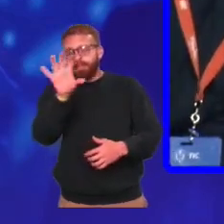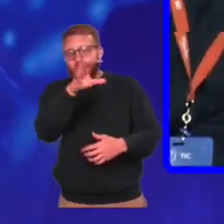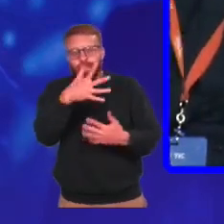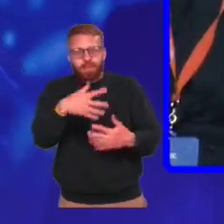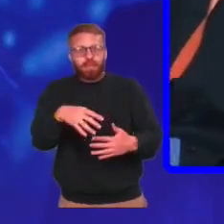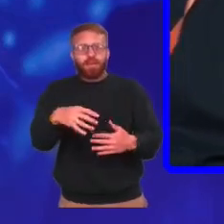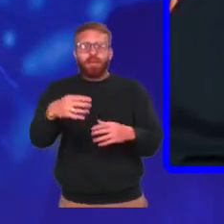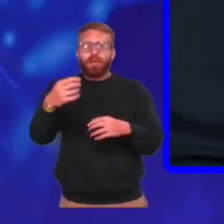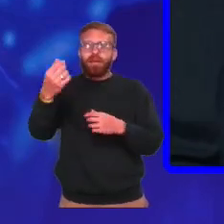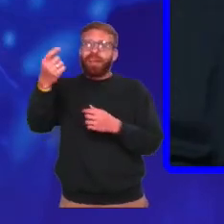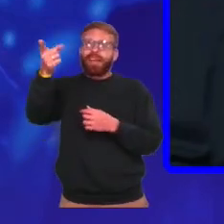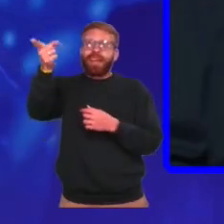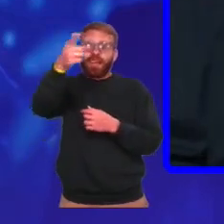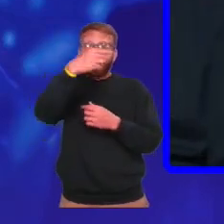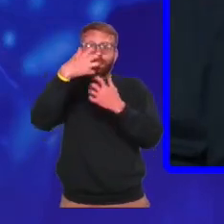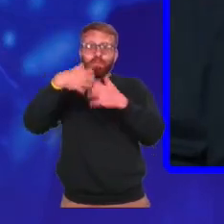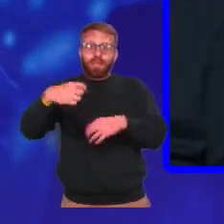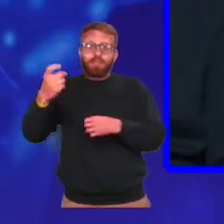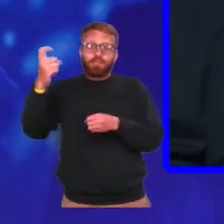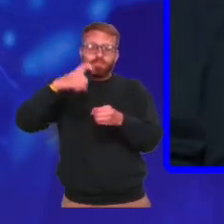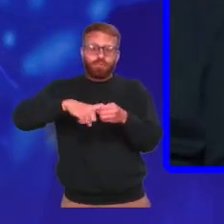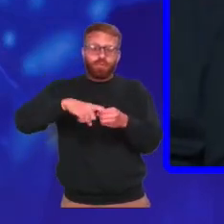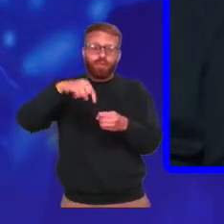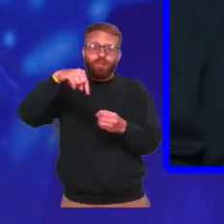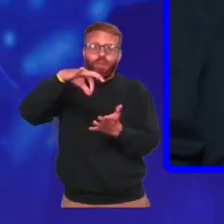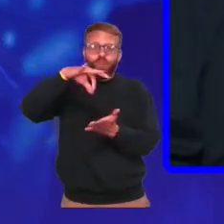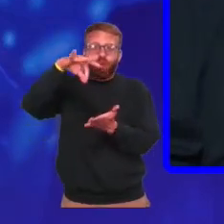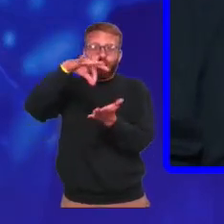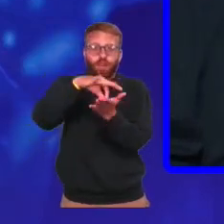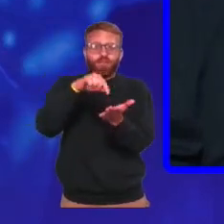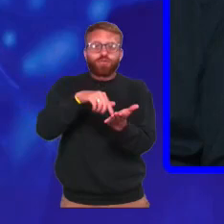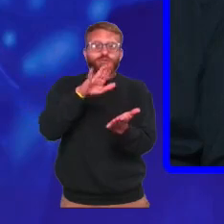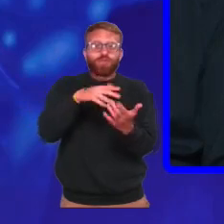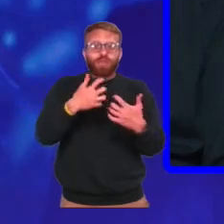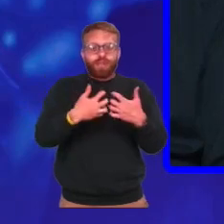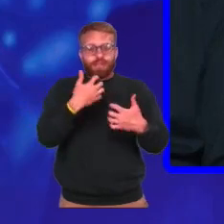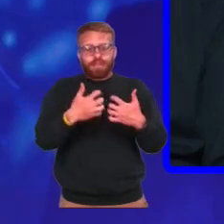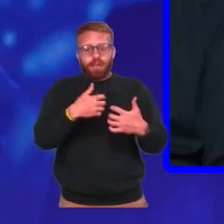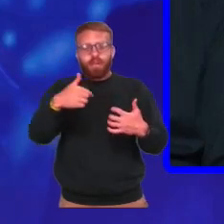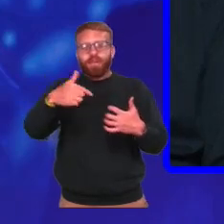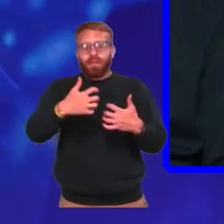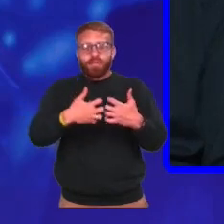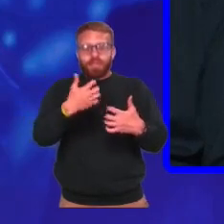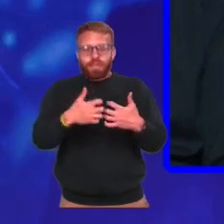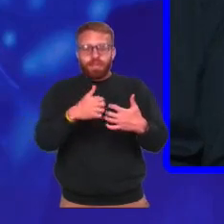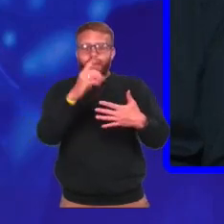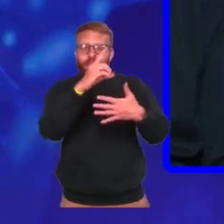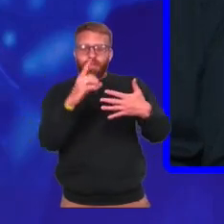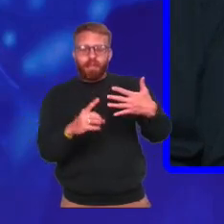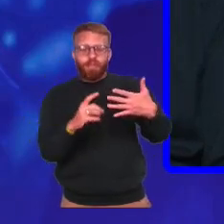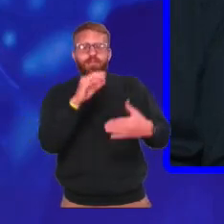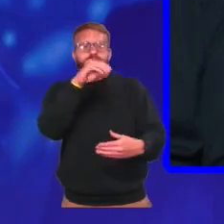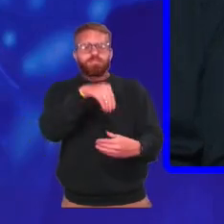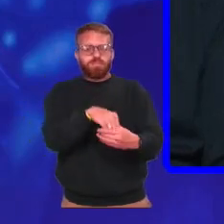our internal localization system that we have. It's a database system that is accessible